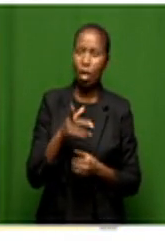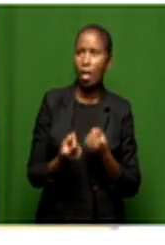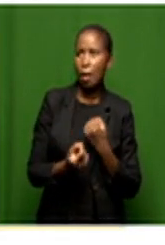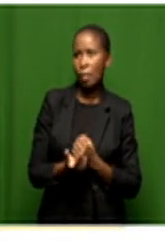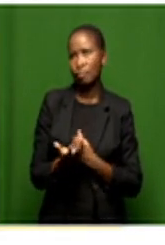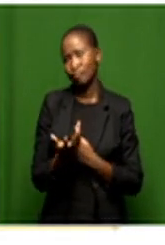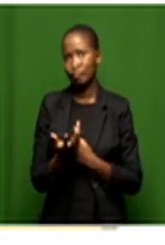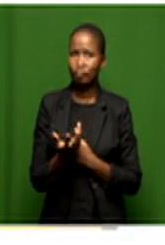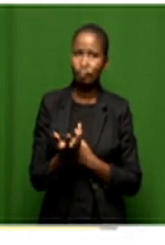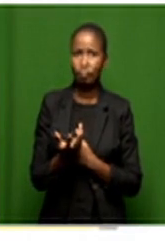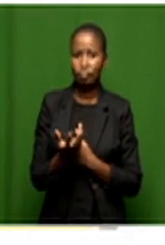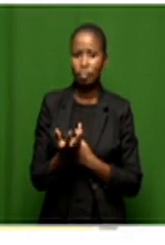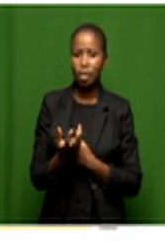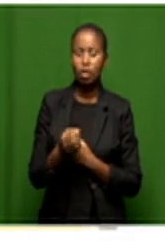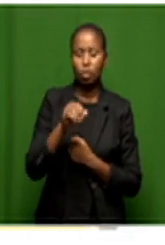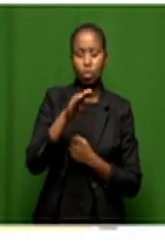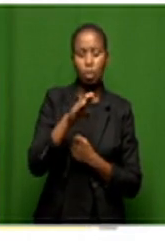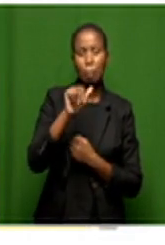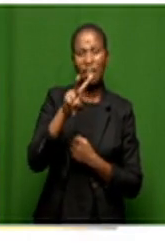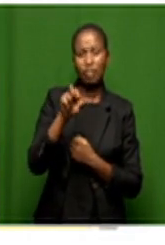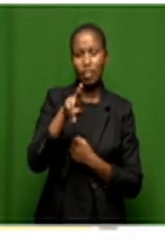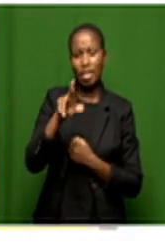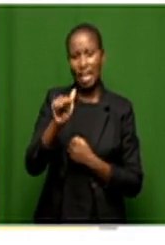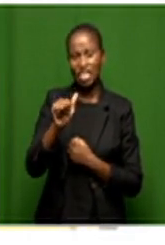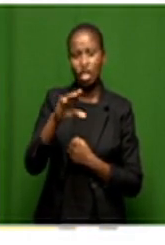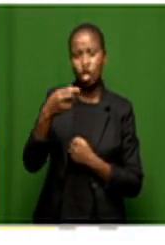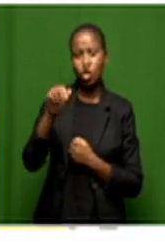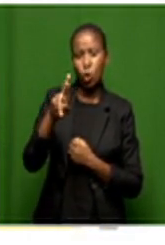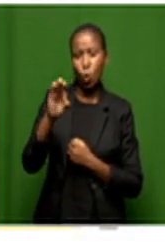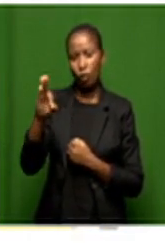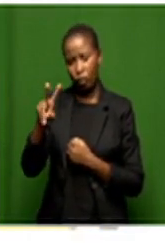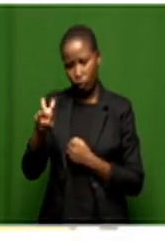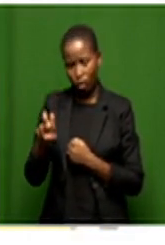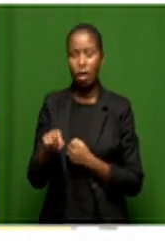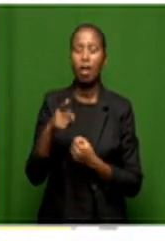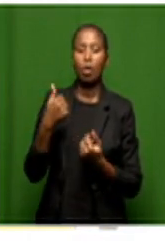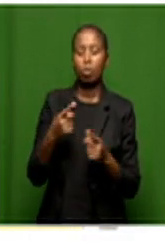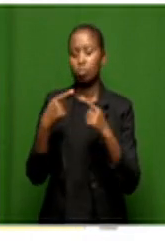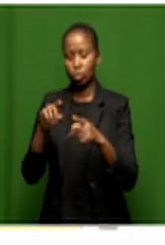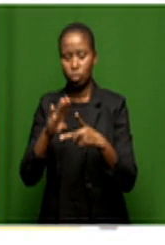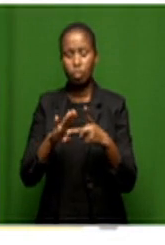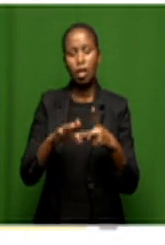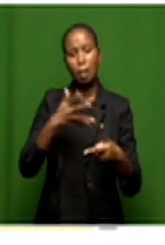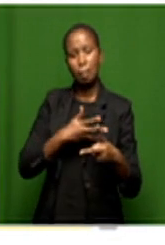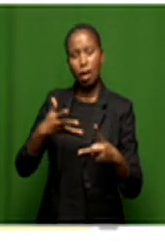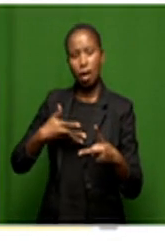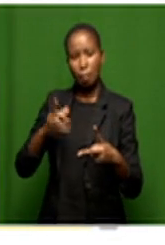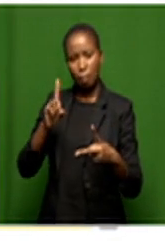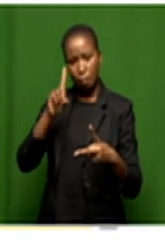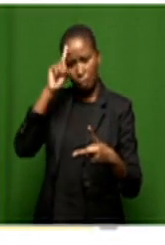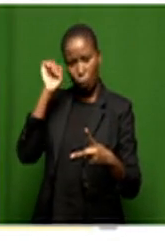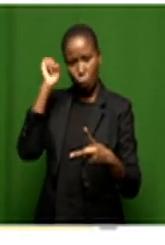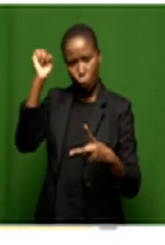be Wild Coast to Bavian's Kloof. We have stopovers. We are going to Mama Winnie's village. We're